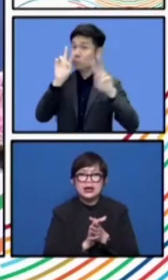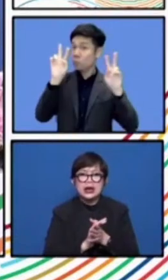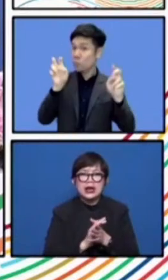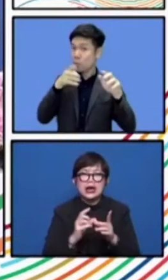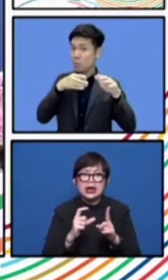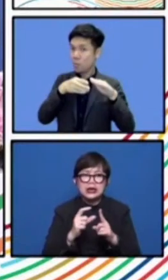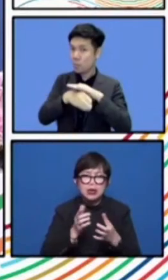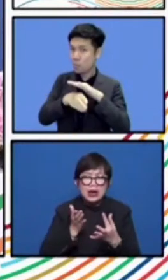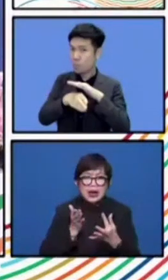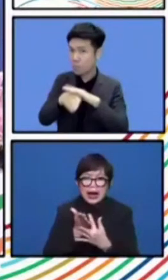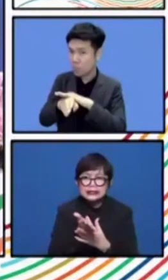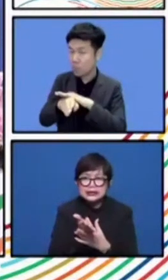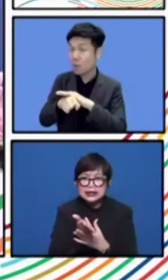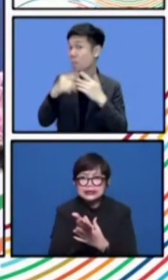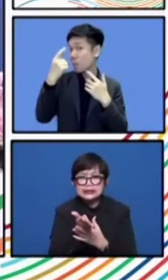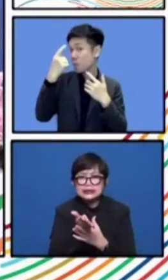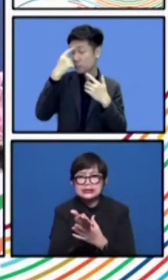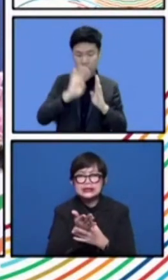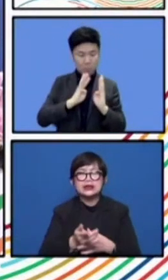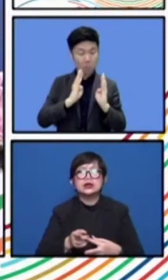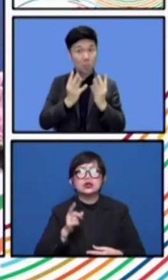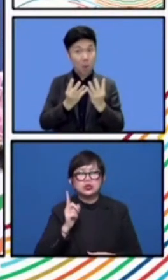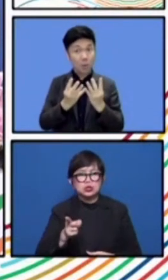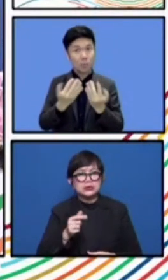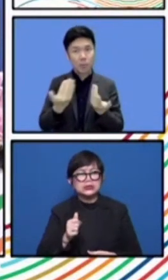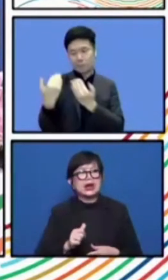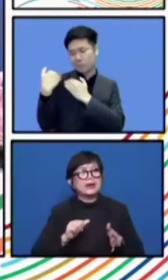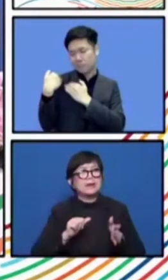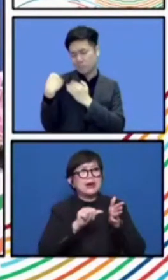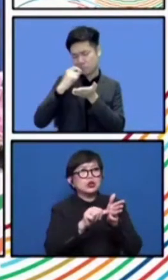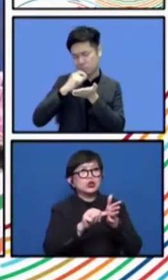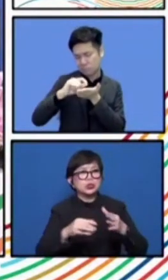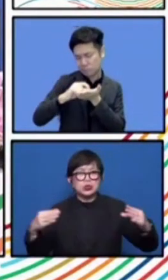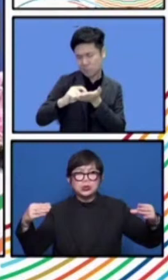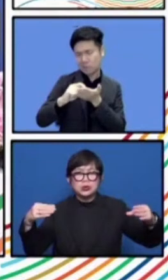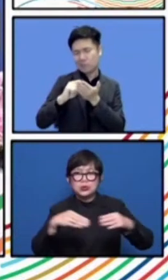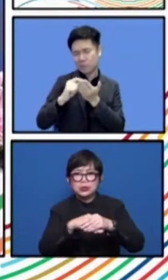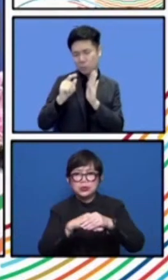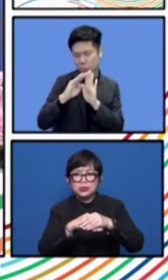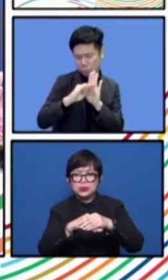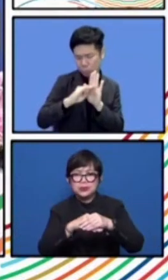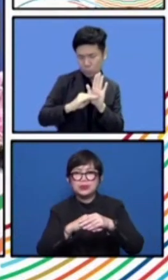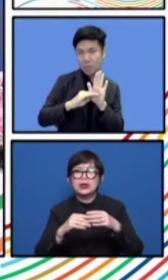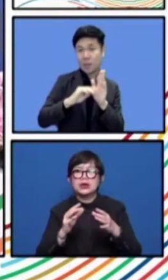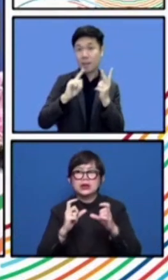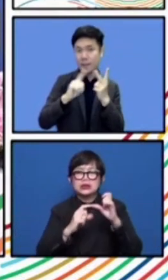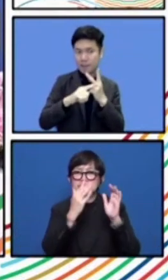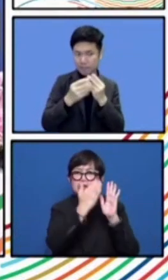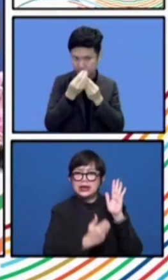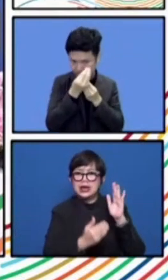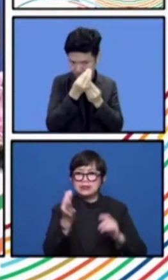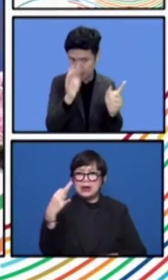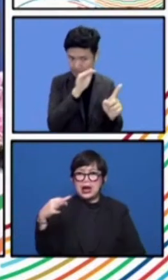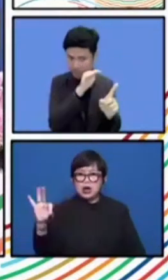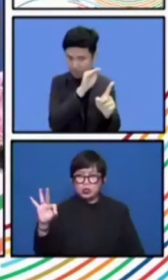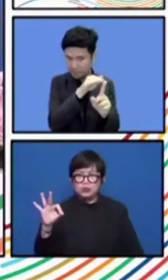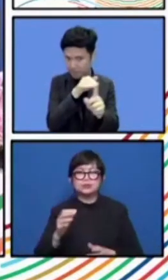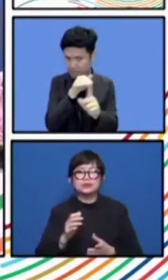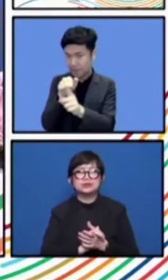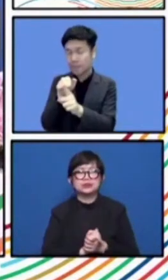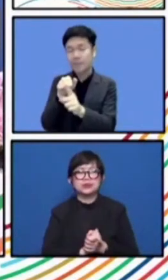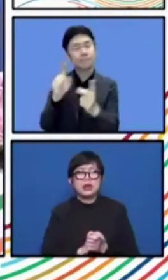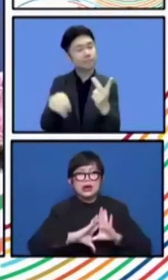Standards adoption of new standards and enforcing promoting the standards working hand in hand with the